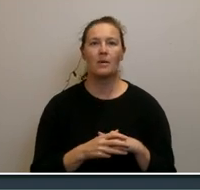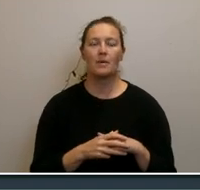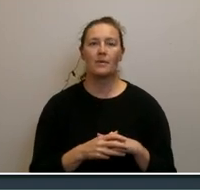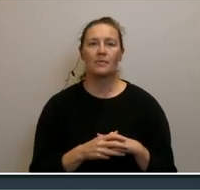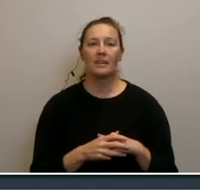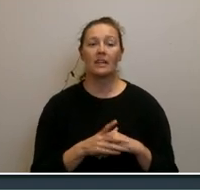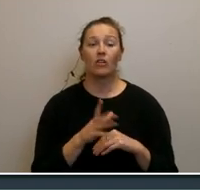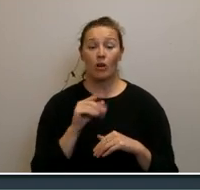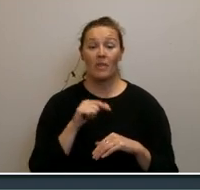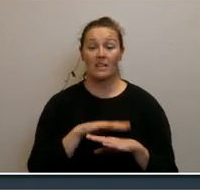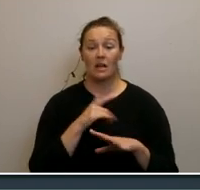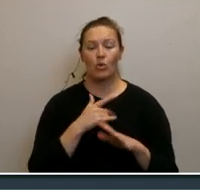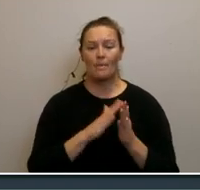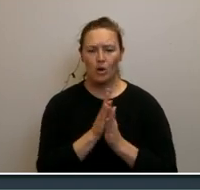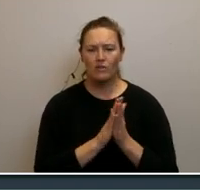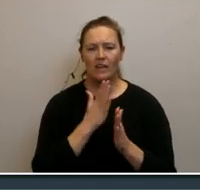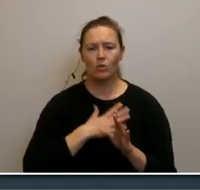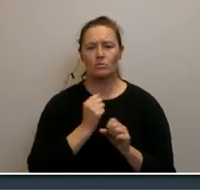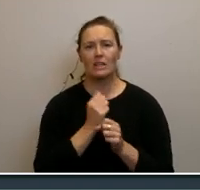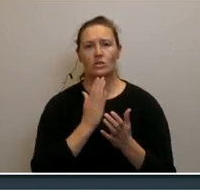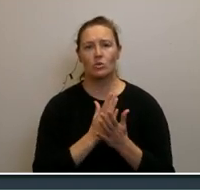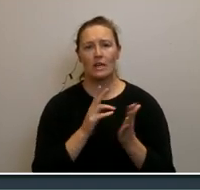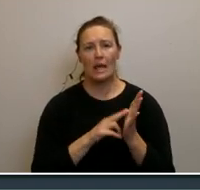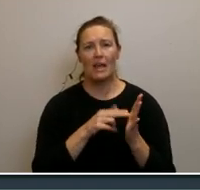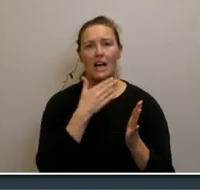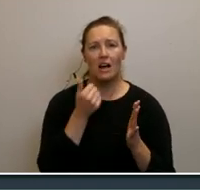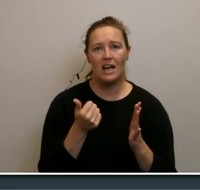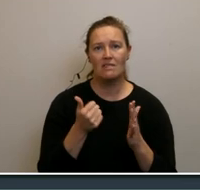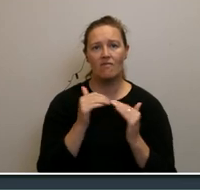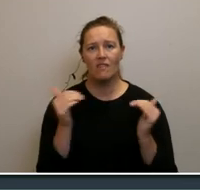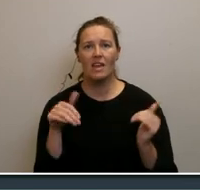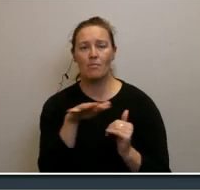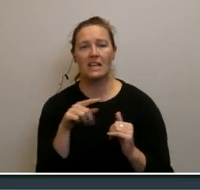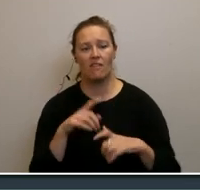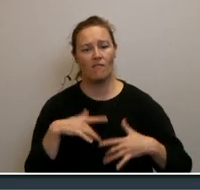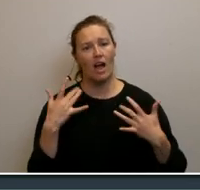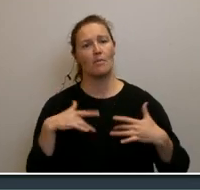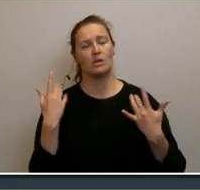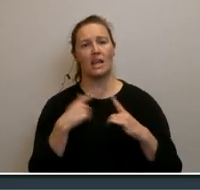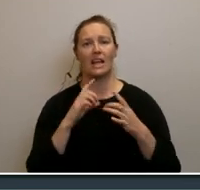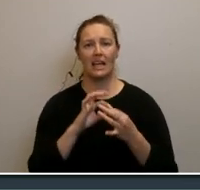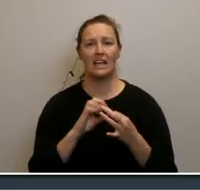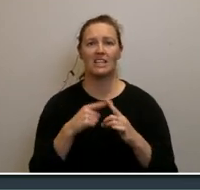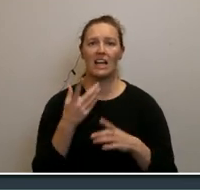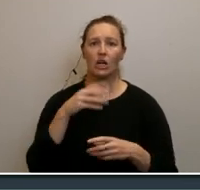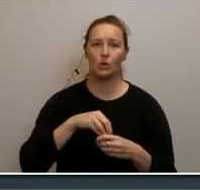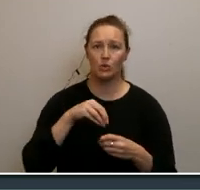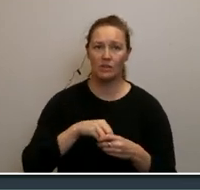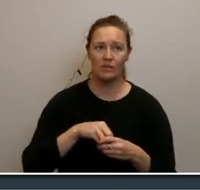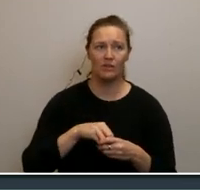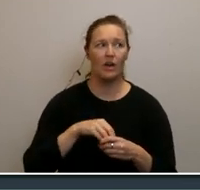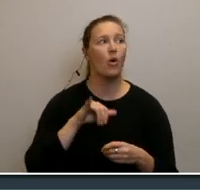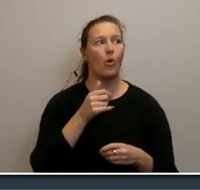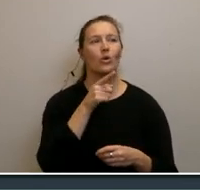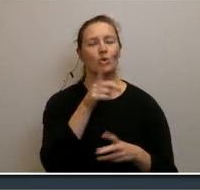to make Napier a kinder and fairer place that is vibrant, engaged and inclusive. Or, as you say,